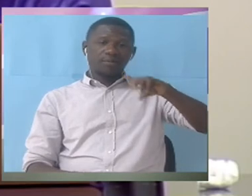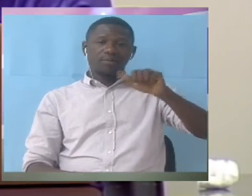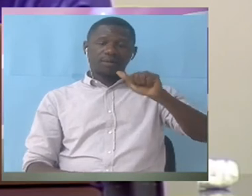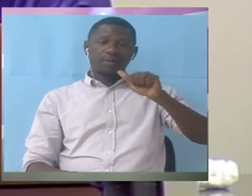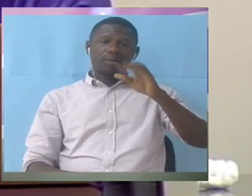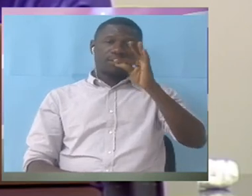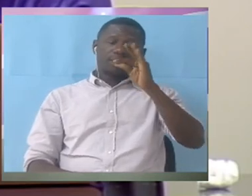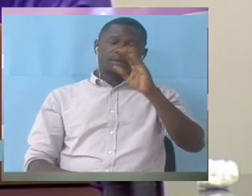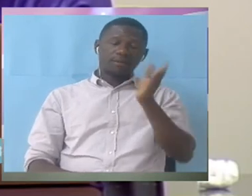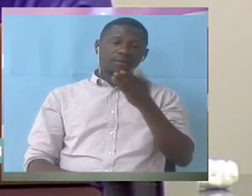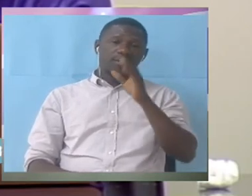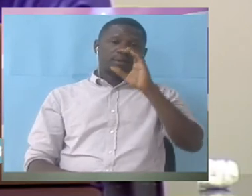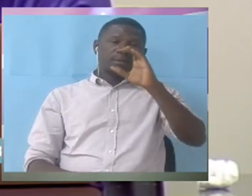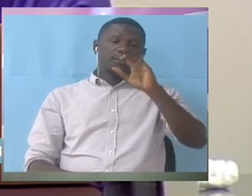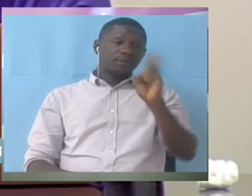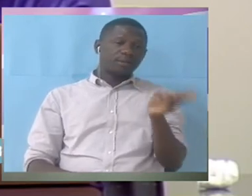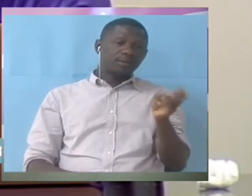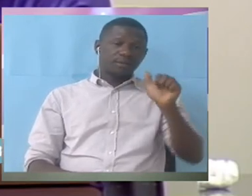Mamat Cham, then